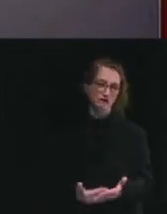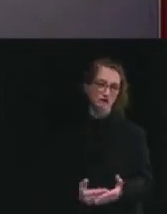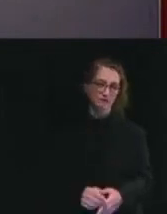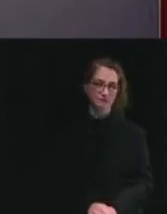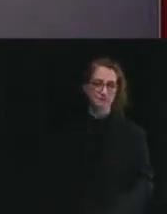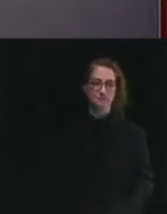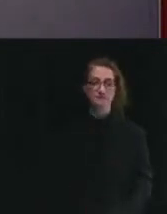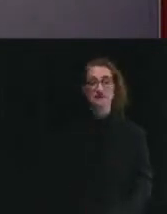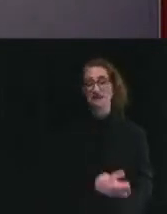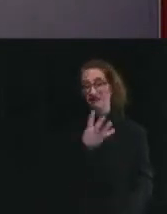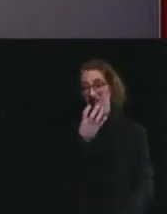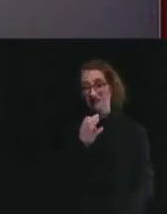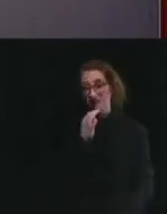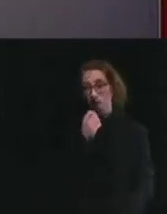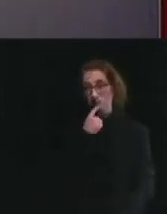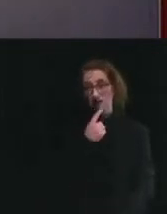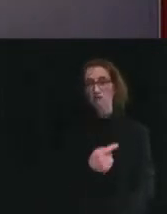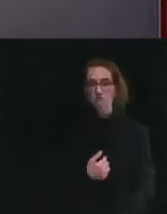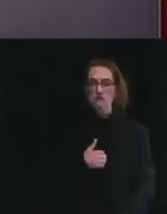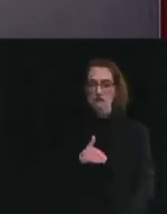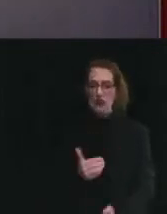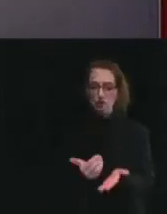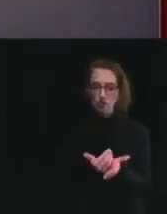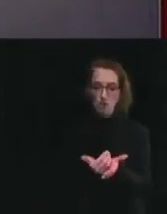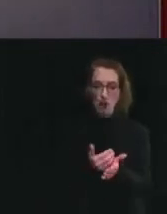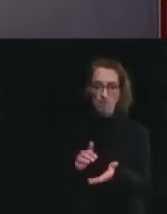overlaps. 22% said I have an inheritance,